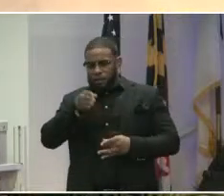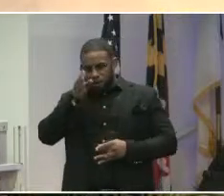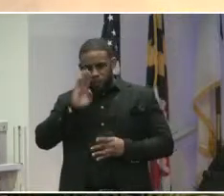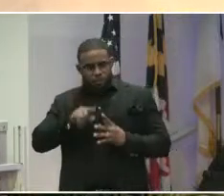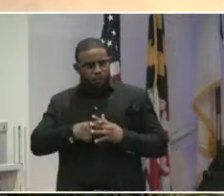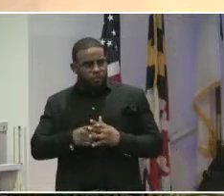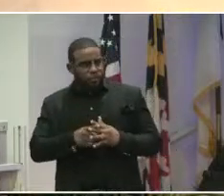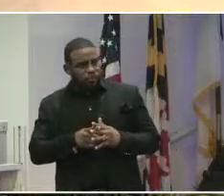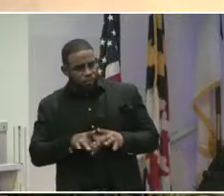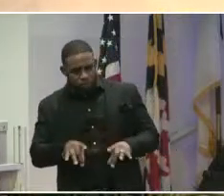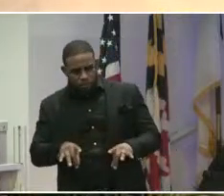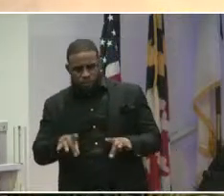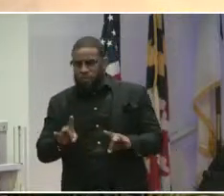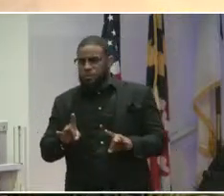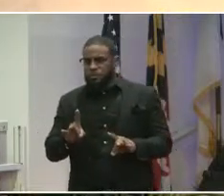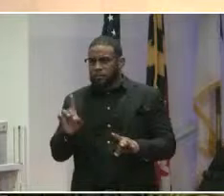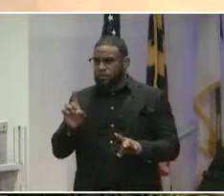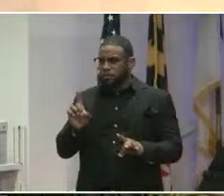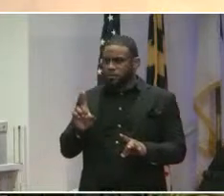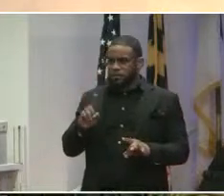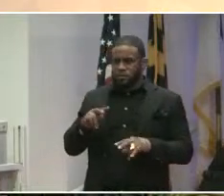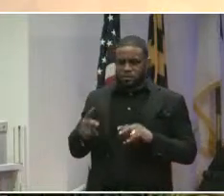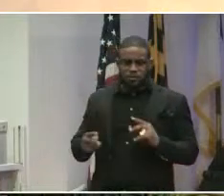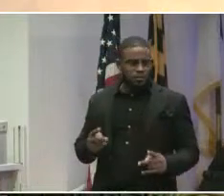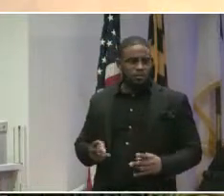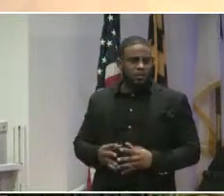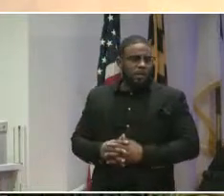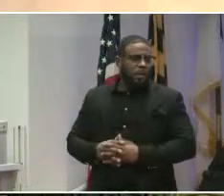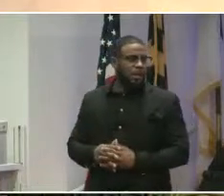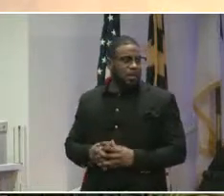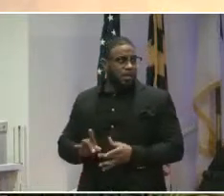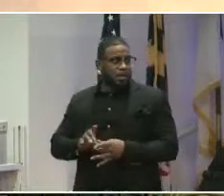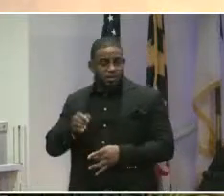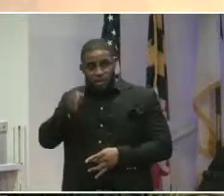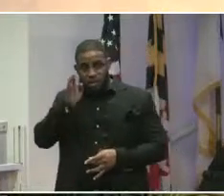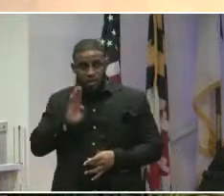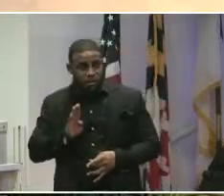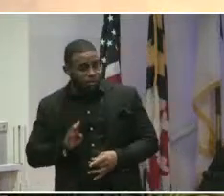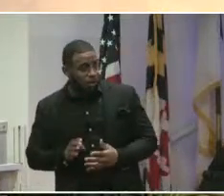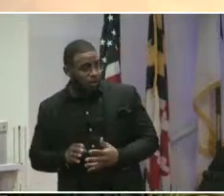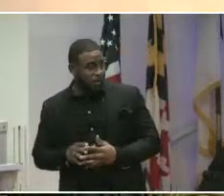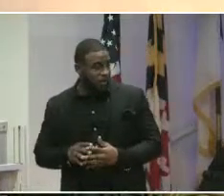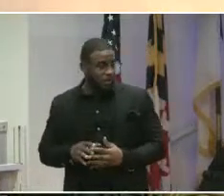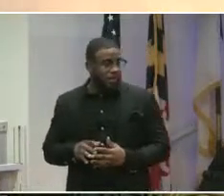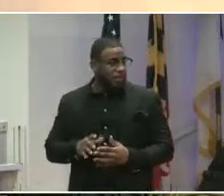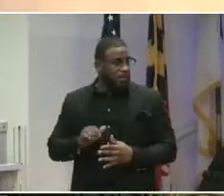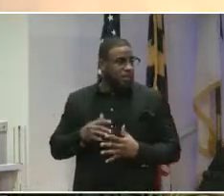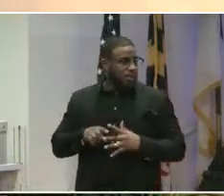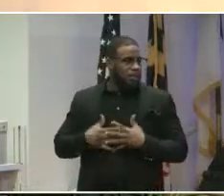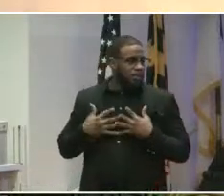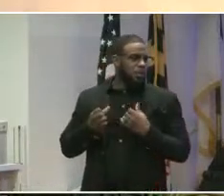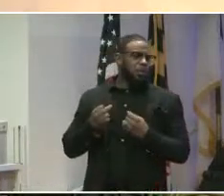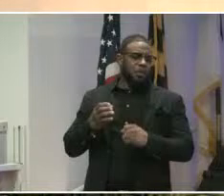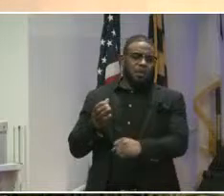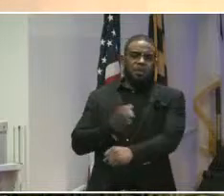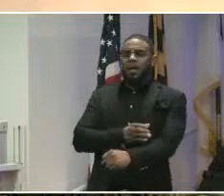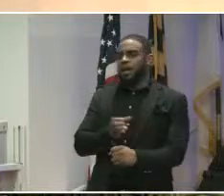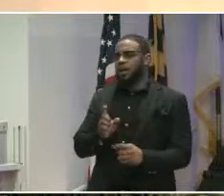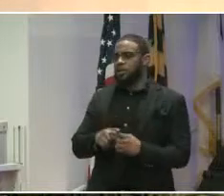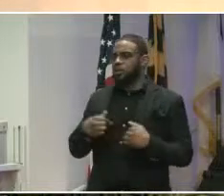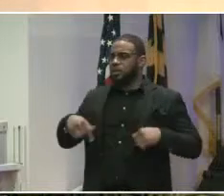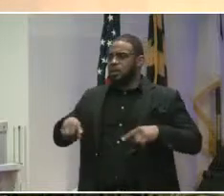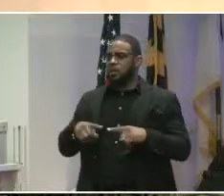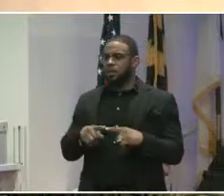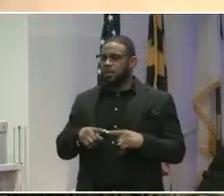God begins to pick up where we've fallen down. The Spirit of God begins to restore the power to